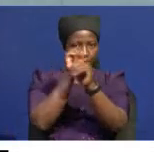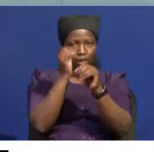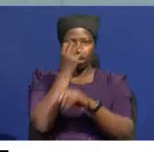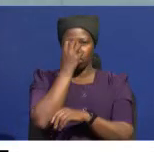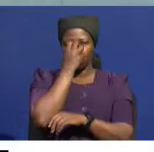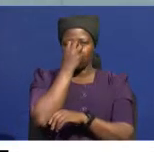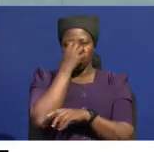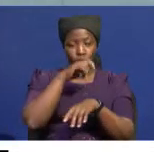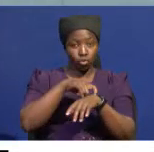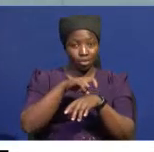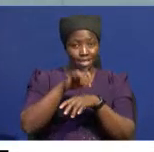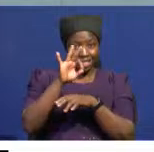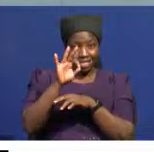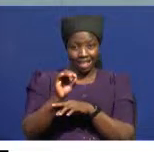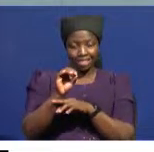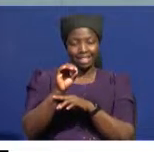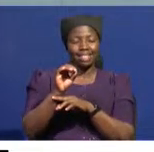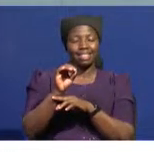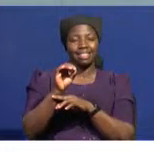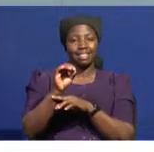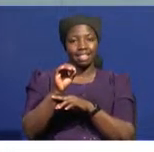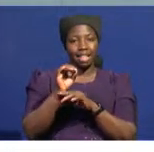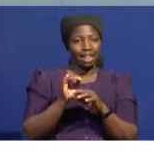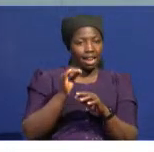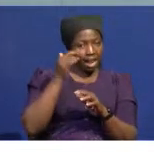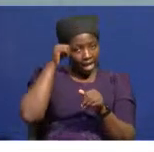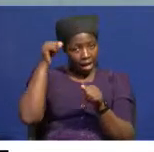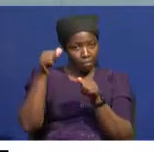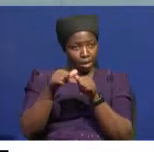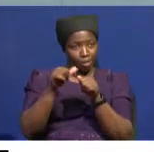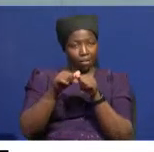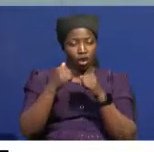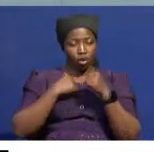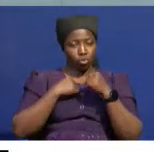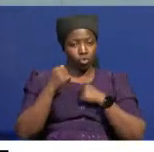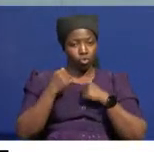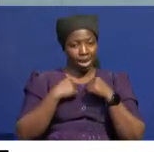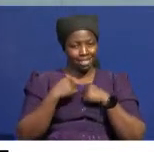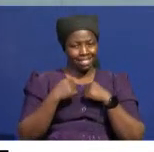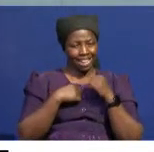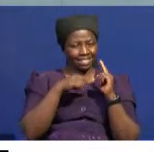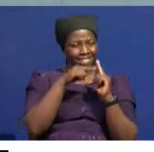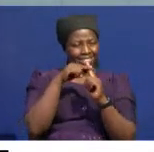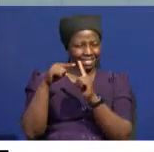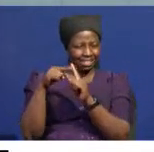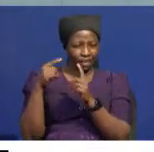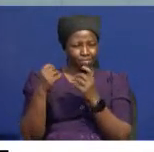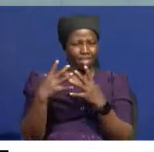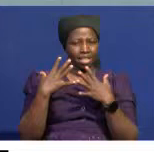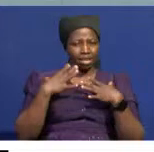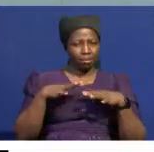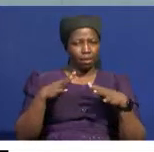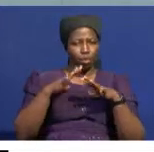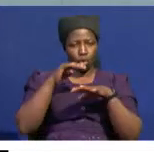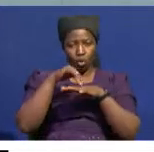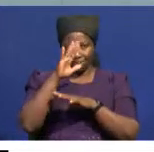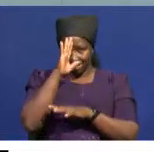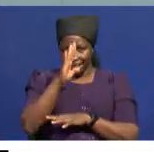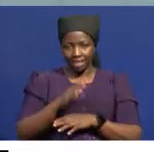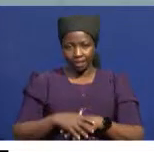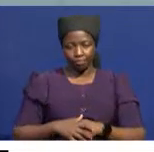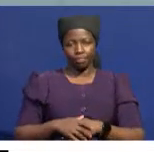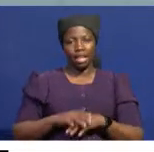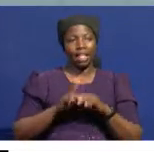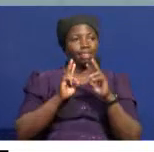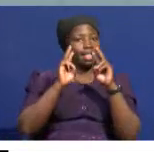commemoration of the Rwandan genocide on Sunday. Under the theme Remember, Unite, Renew, the Kwibuka 30 is